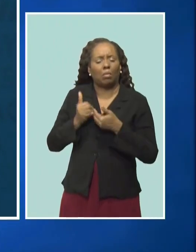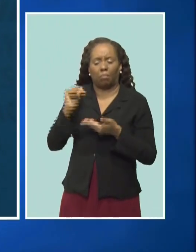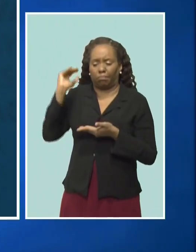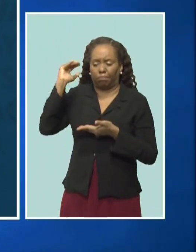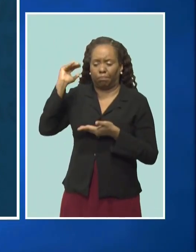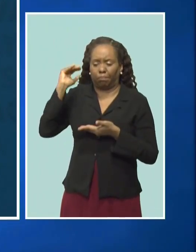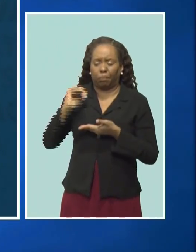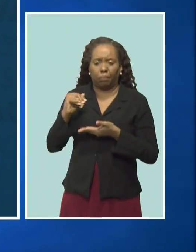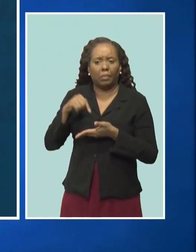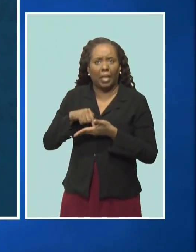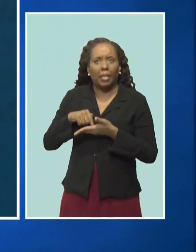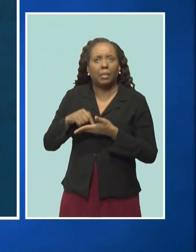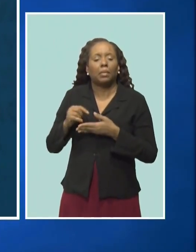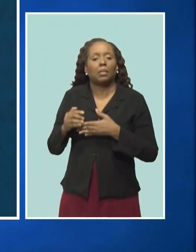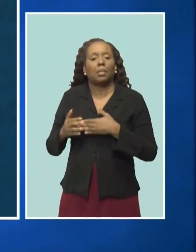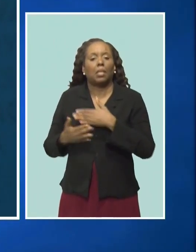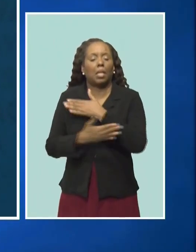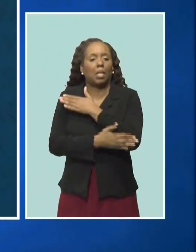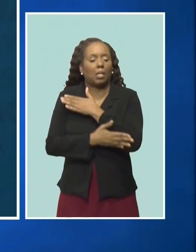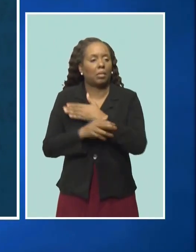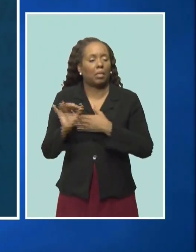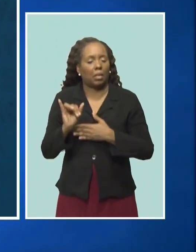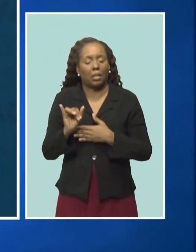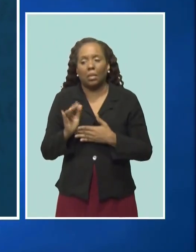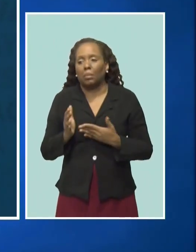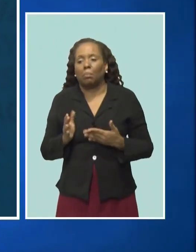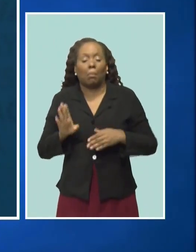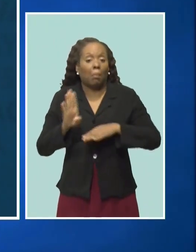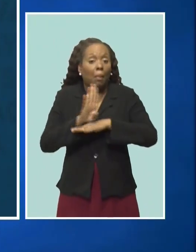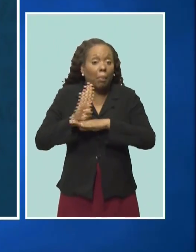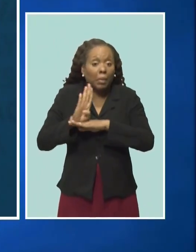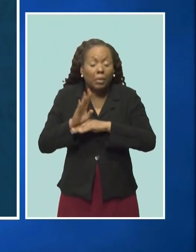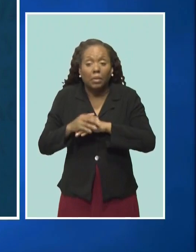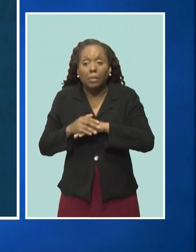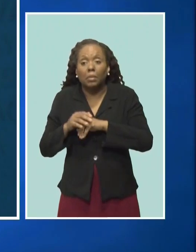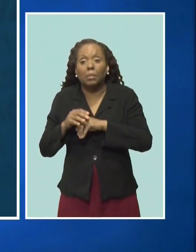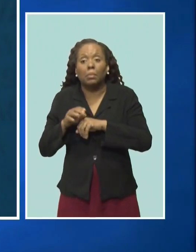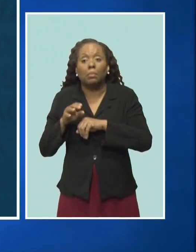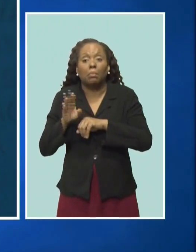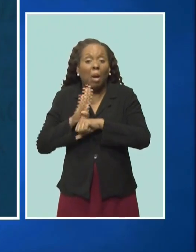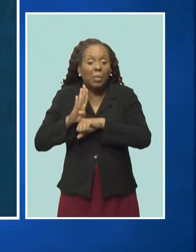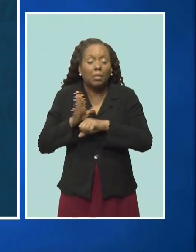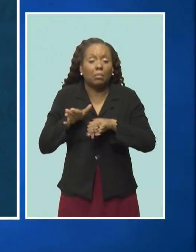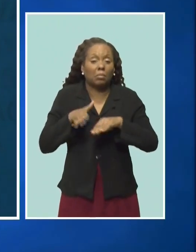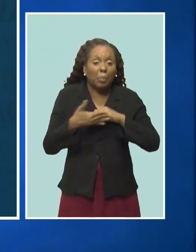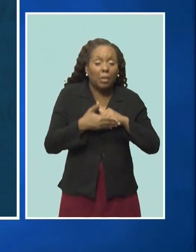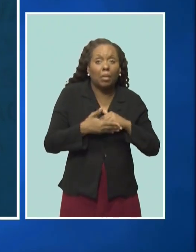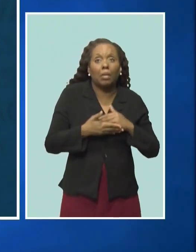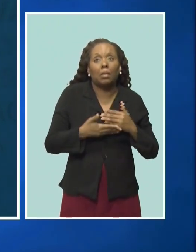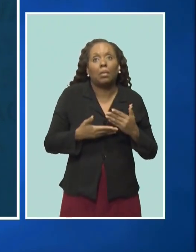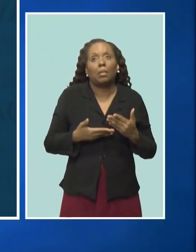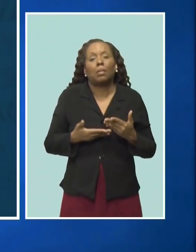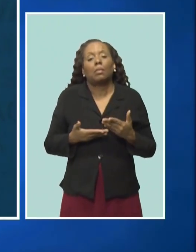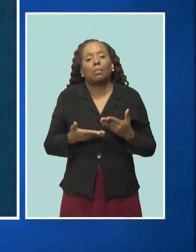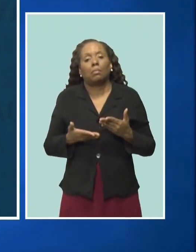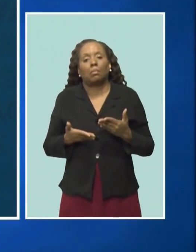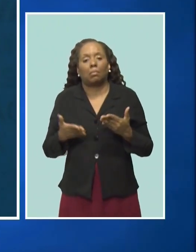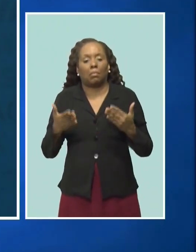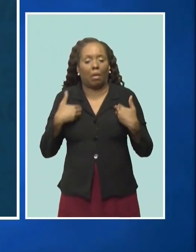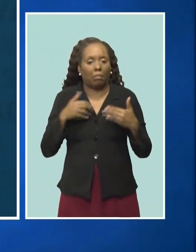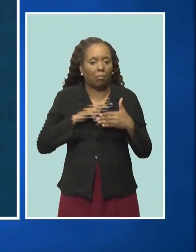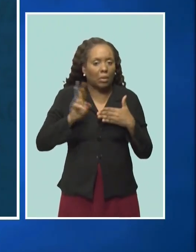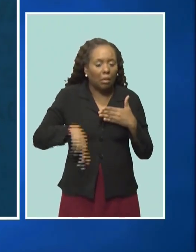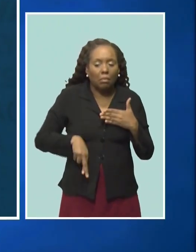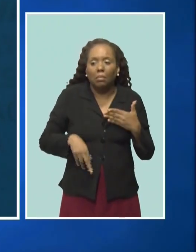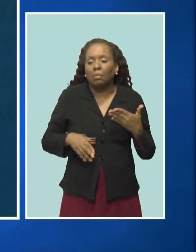You take a country like Barbados or Jamaica, reforms are bringing results.